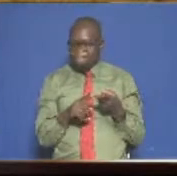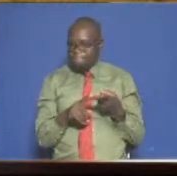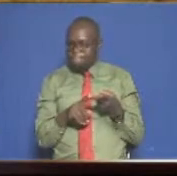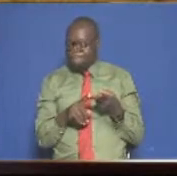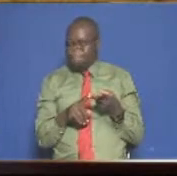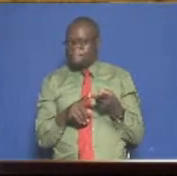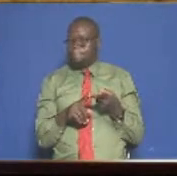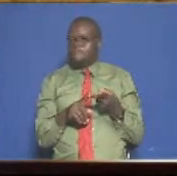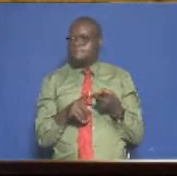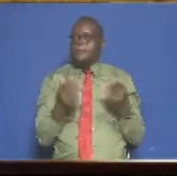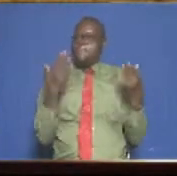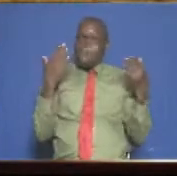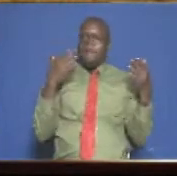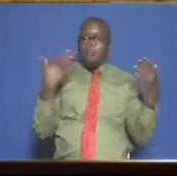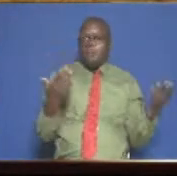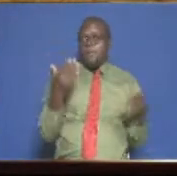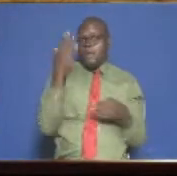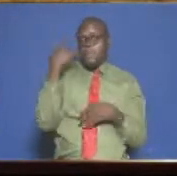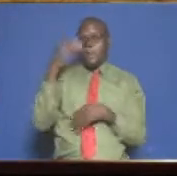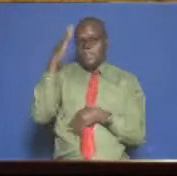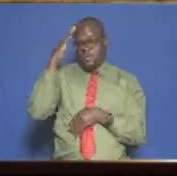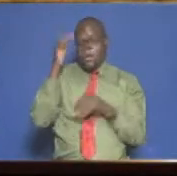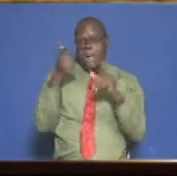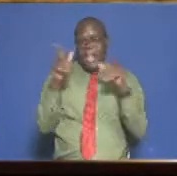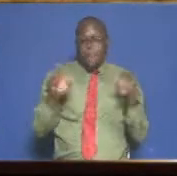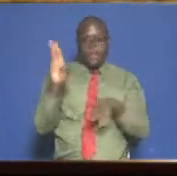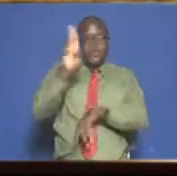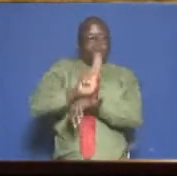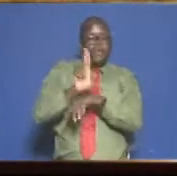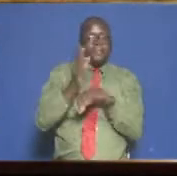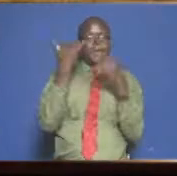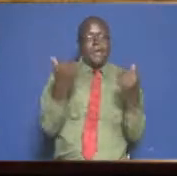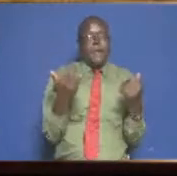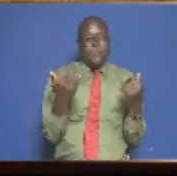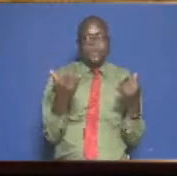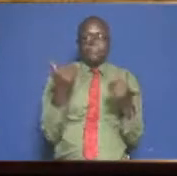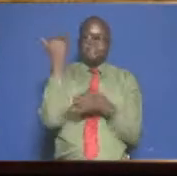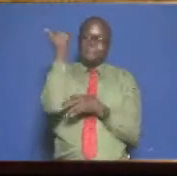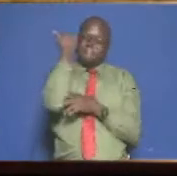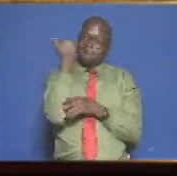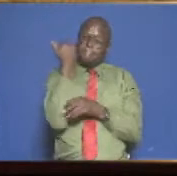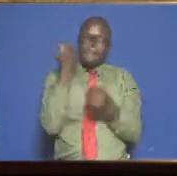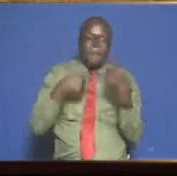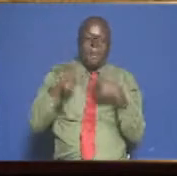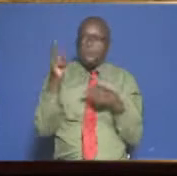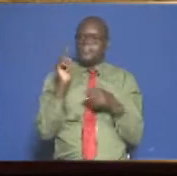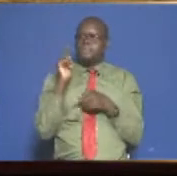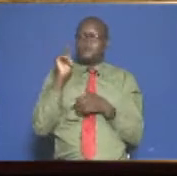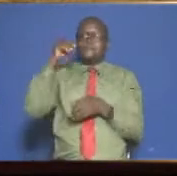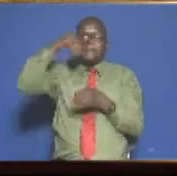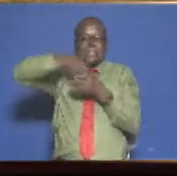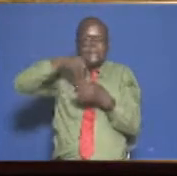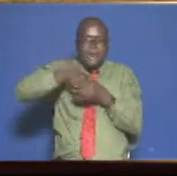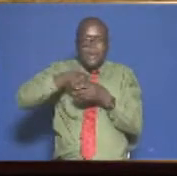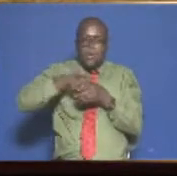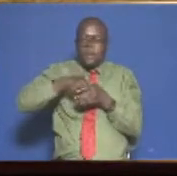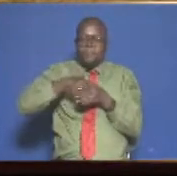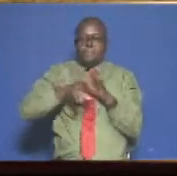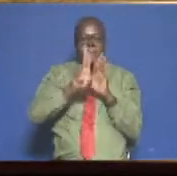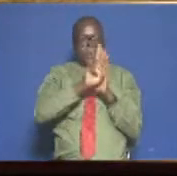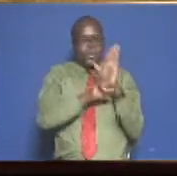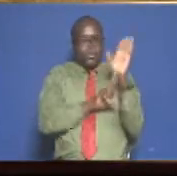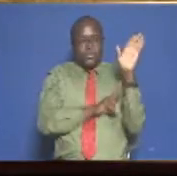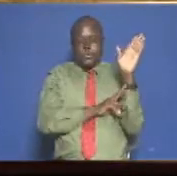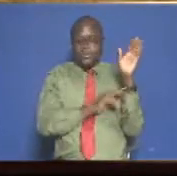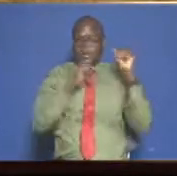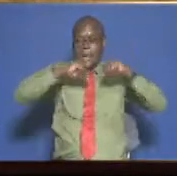Was it for eternity? Because, you know, there's a language being used now in the judiciary about eternal clauses. Are these